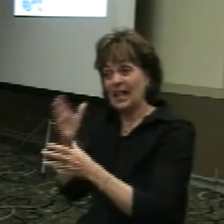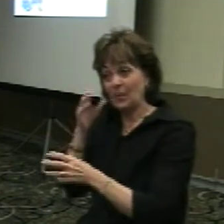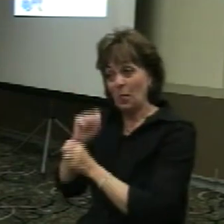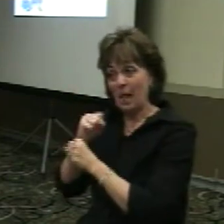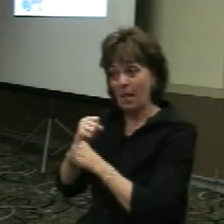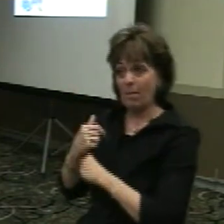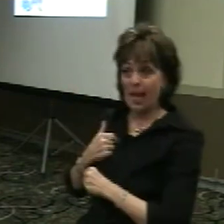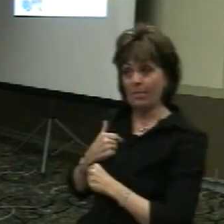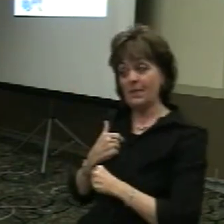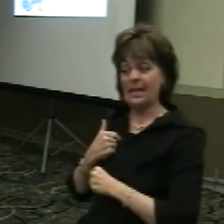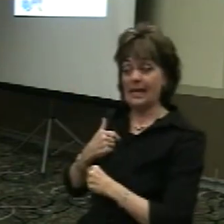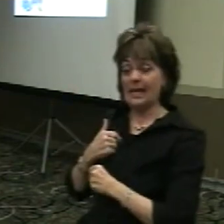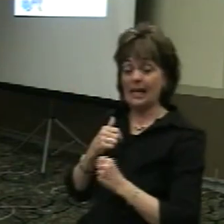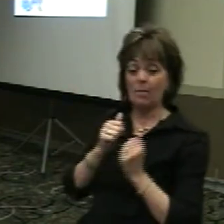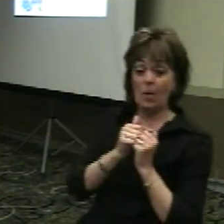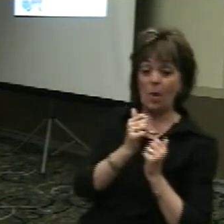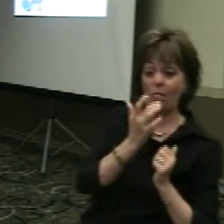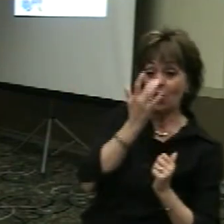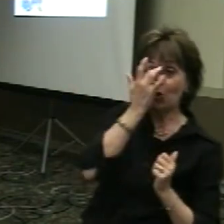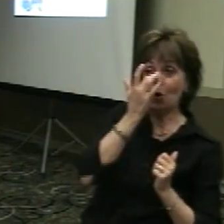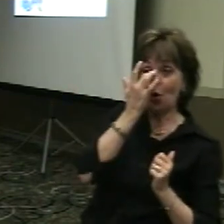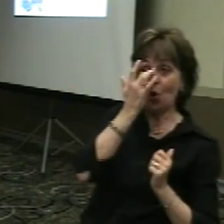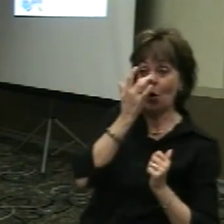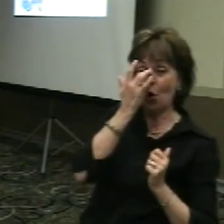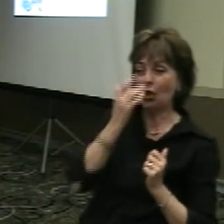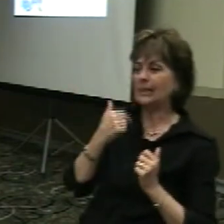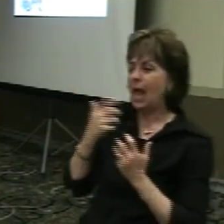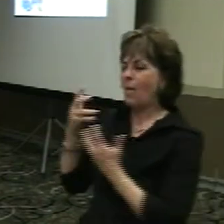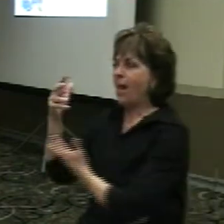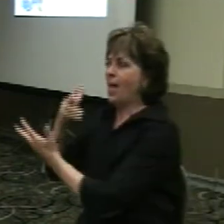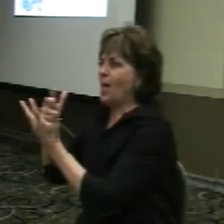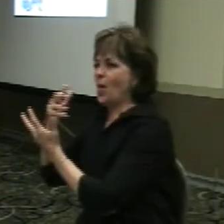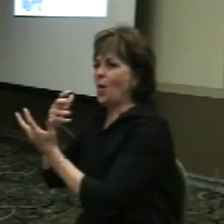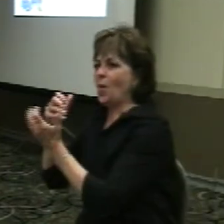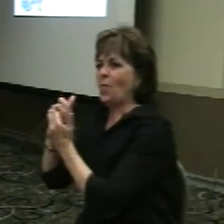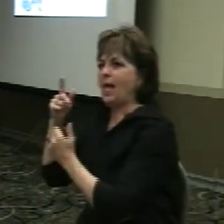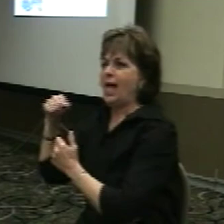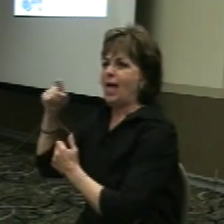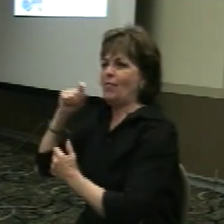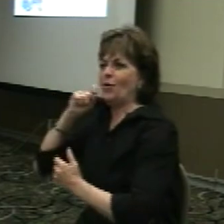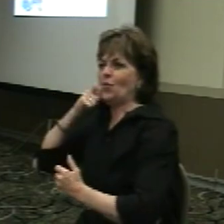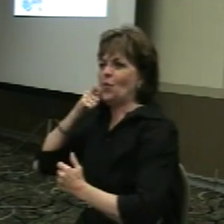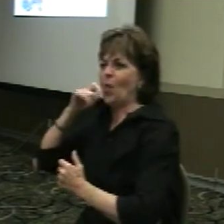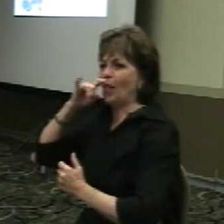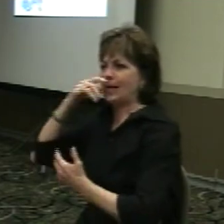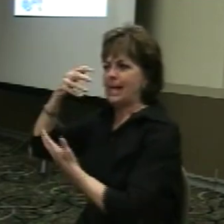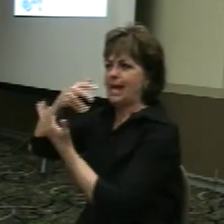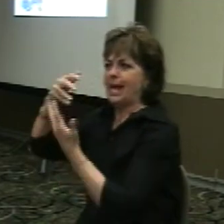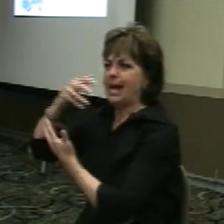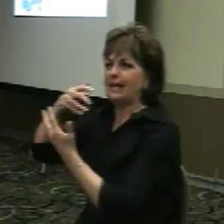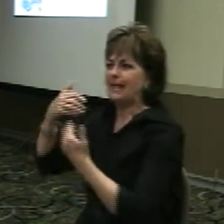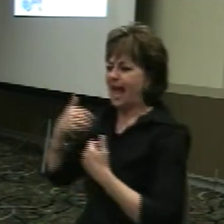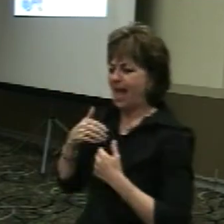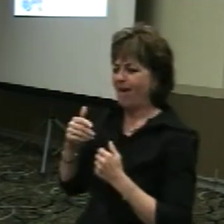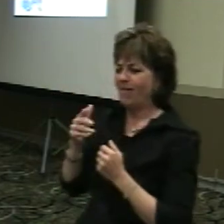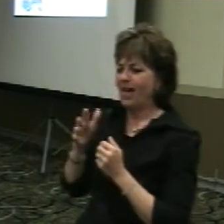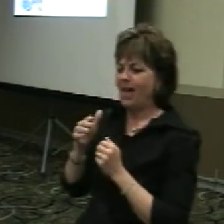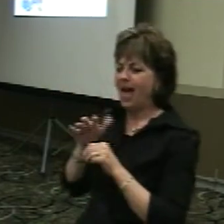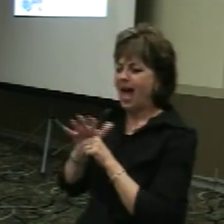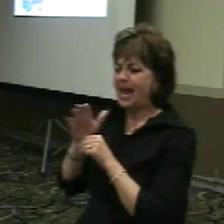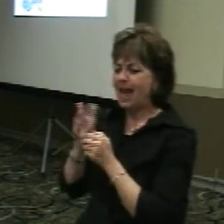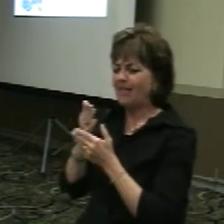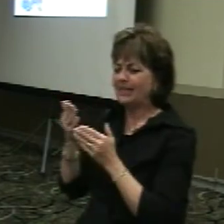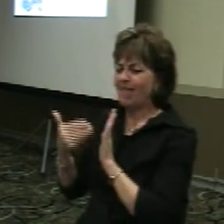to make me be with the nerds when I want to be with the cool kids? All right? And I've got enough stuff going against